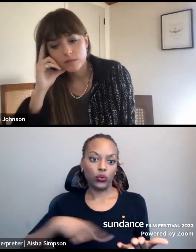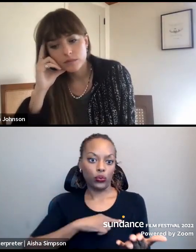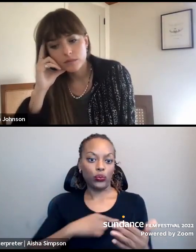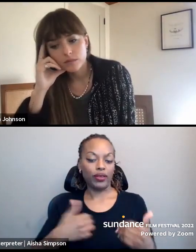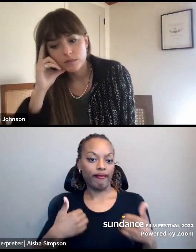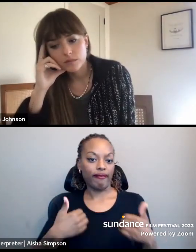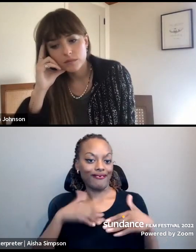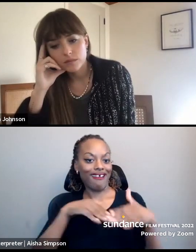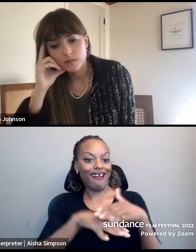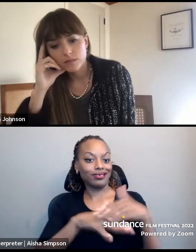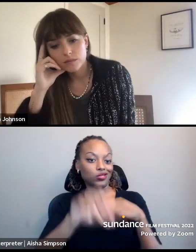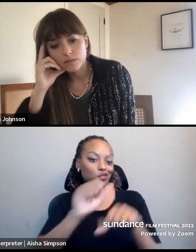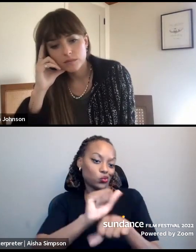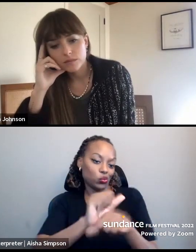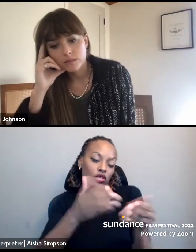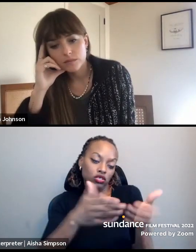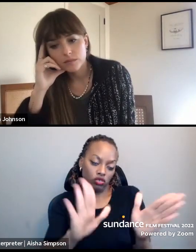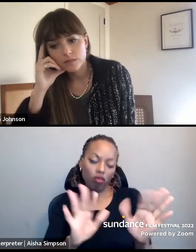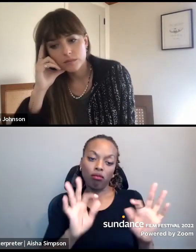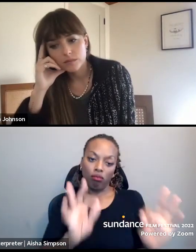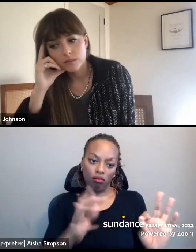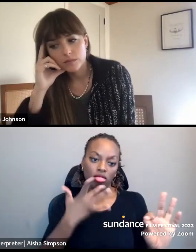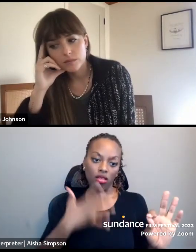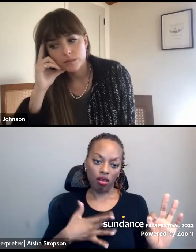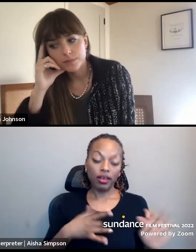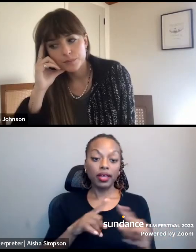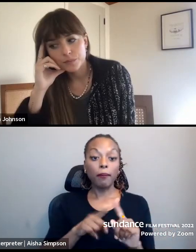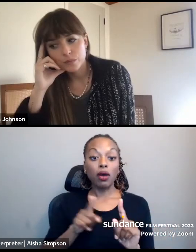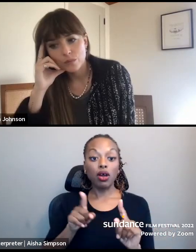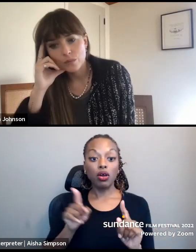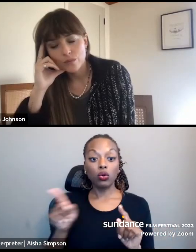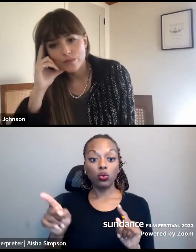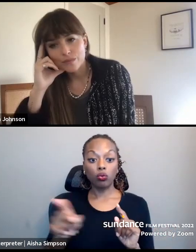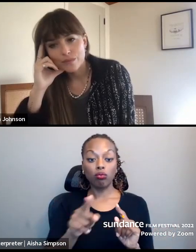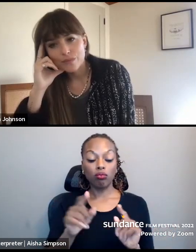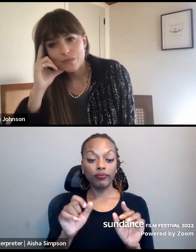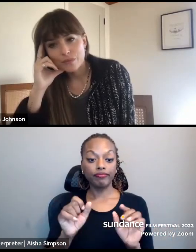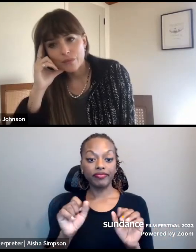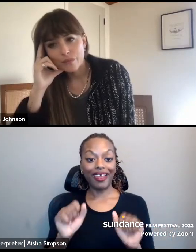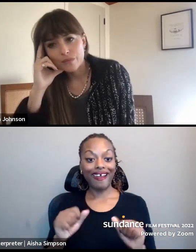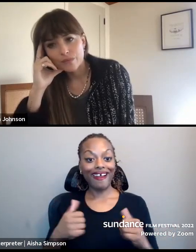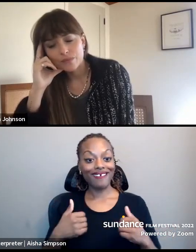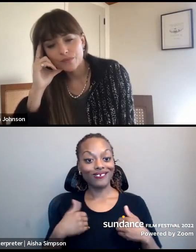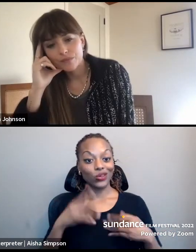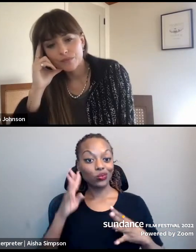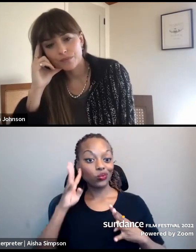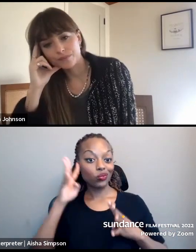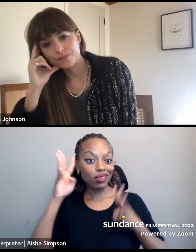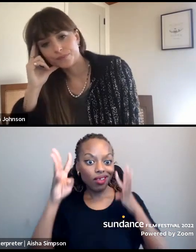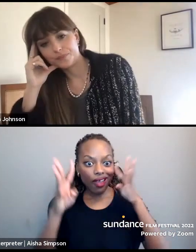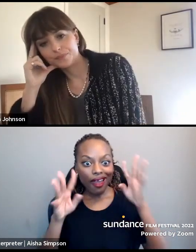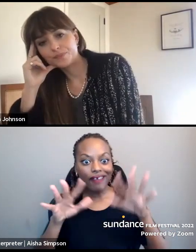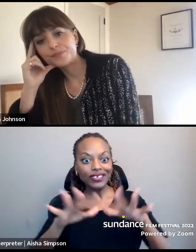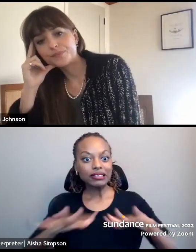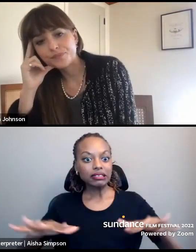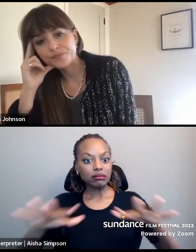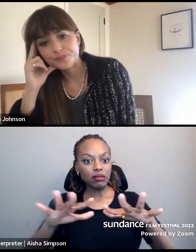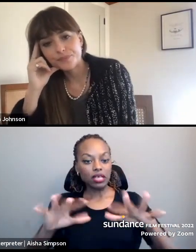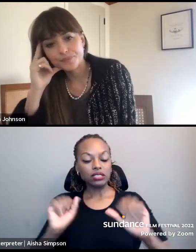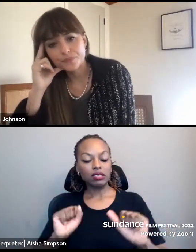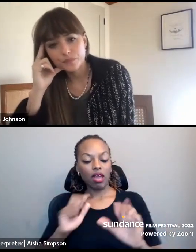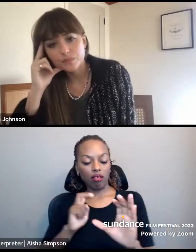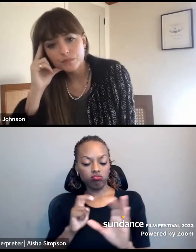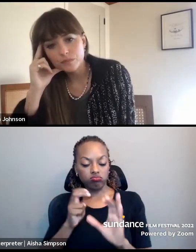work just in general, right? But to have creative spaces that you go to, places to turn to where Yes.